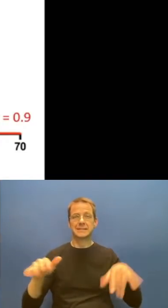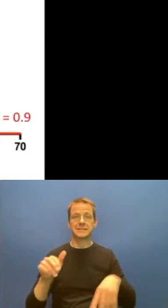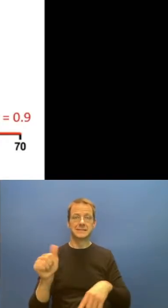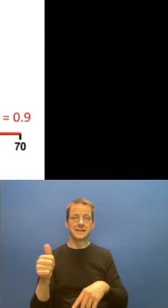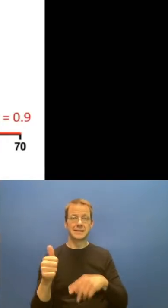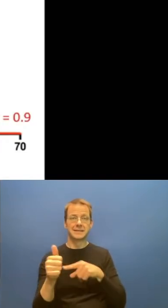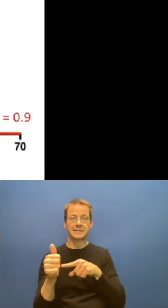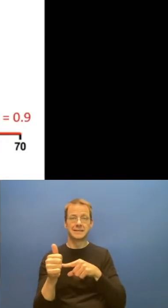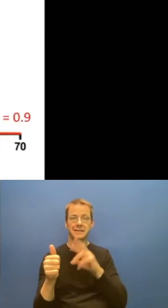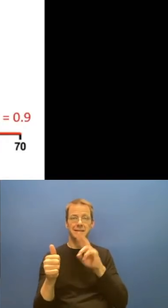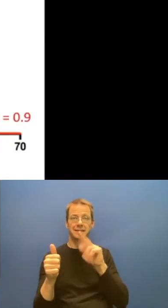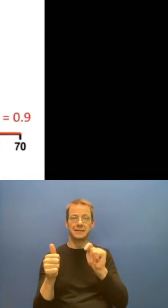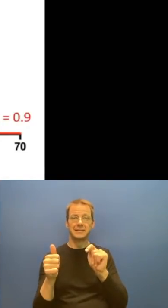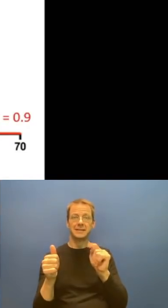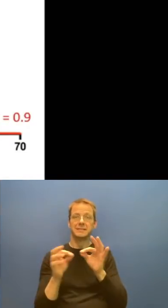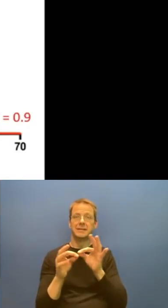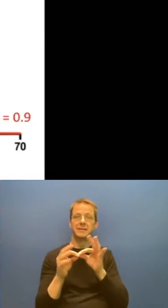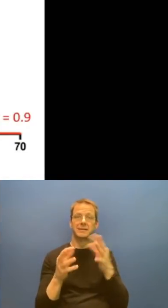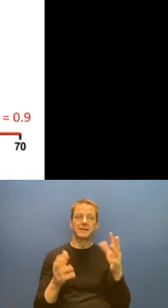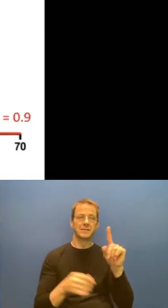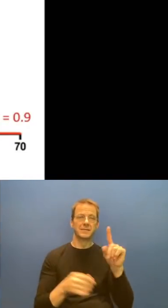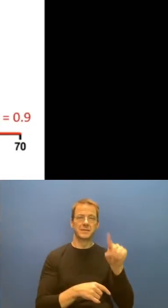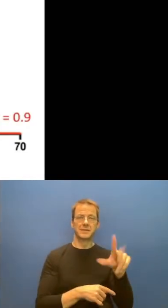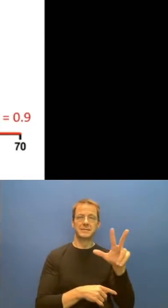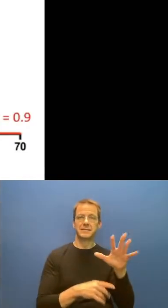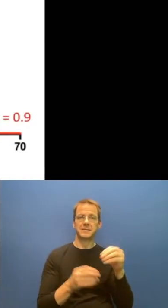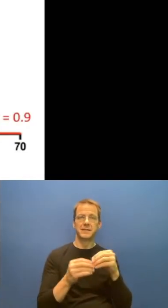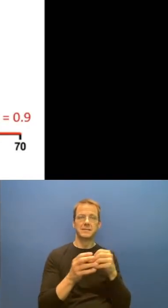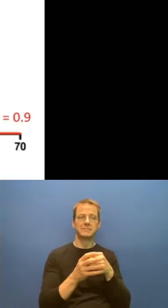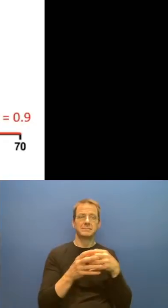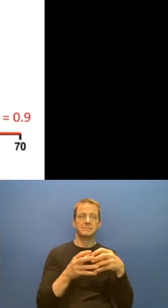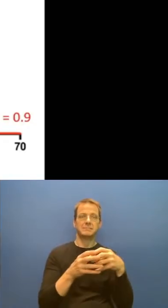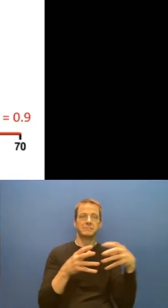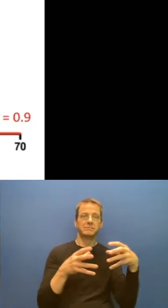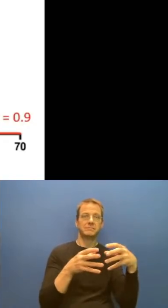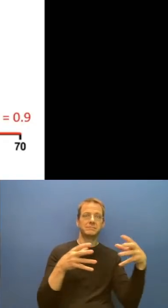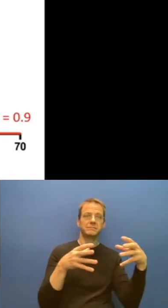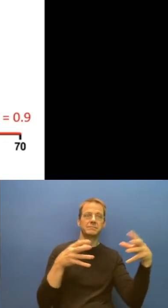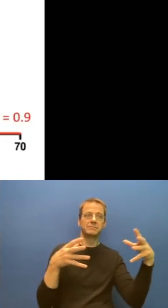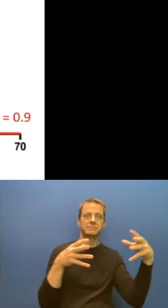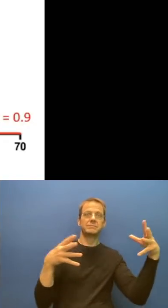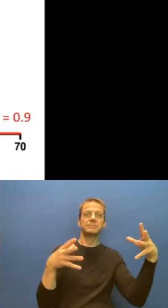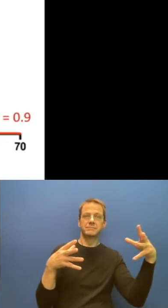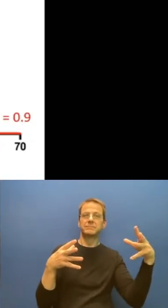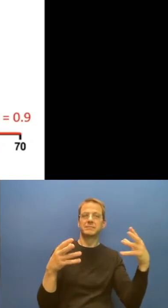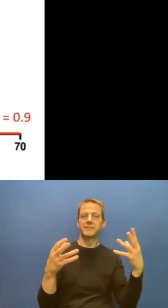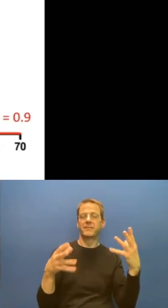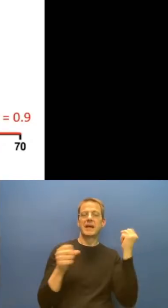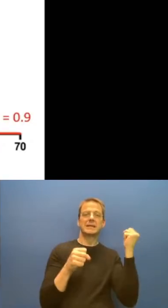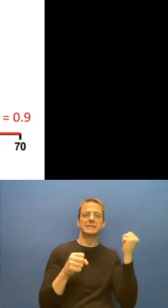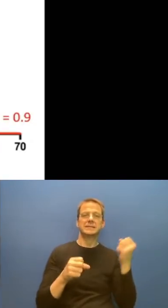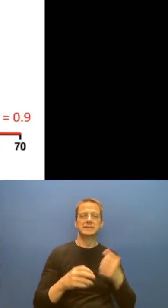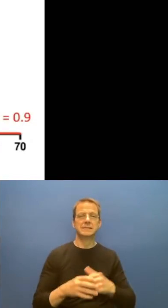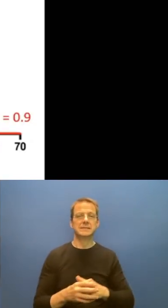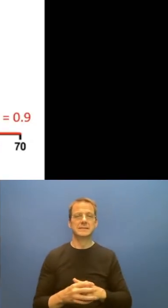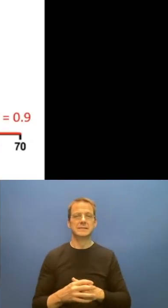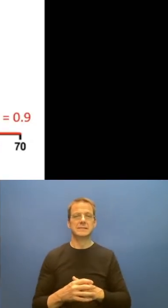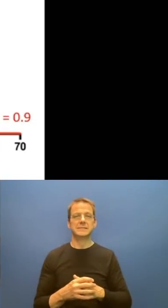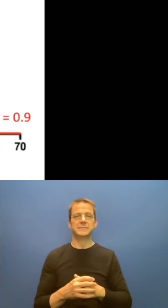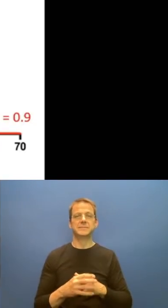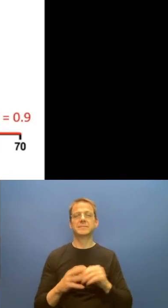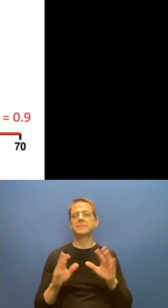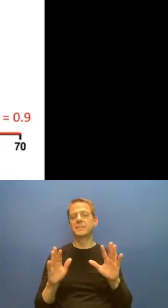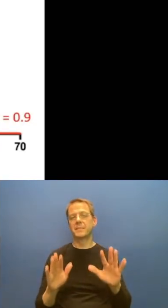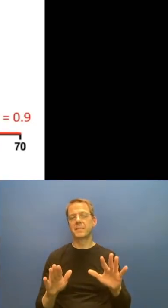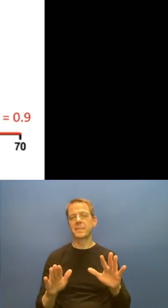fast. But so basically, if the Omicron would be 50% more transmissible